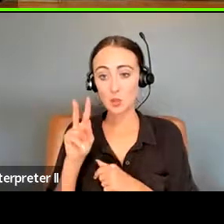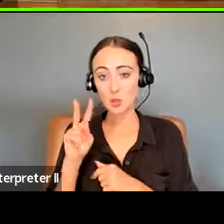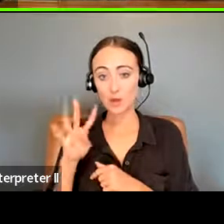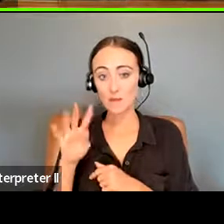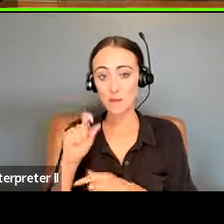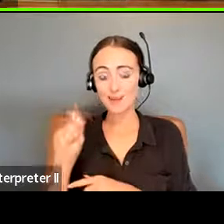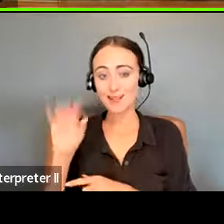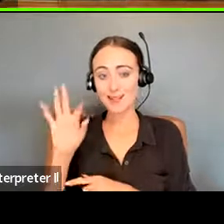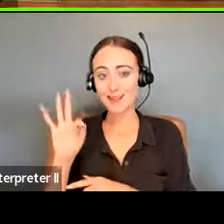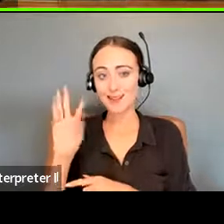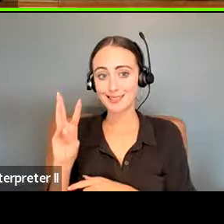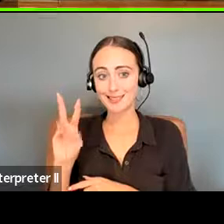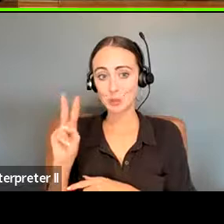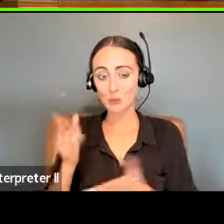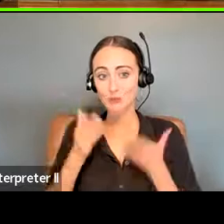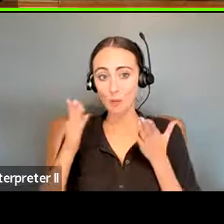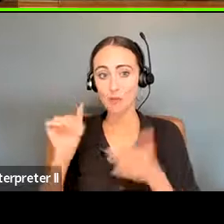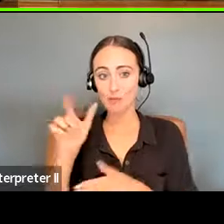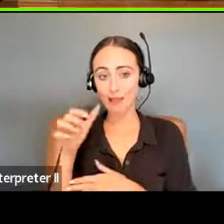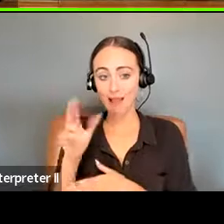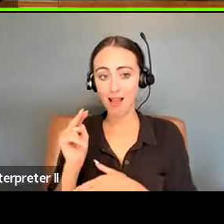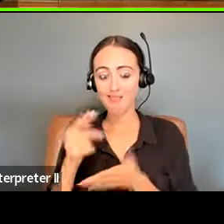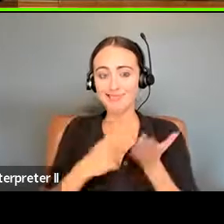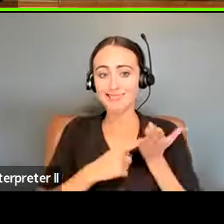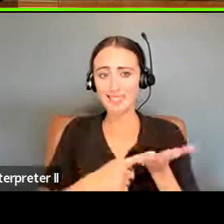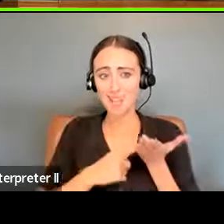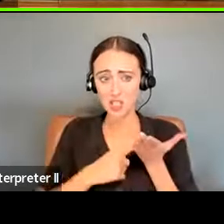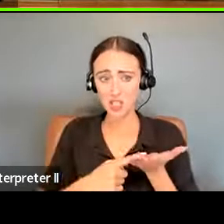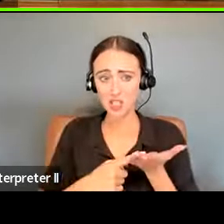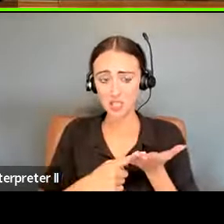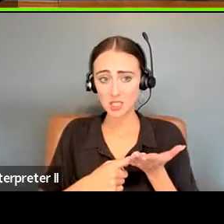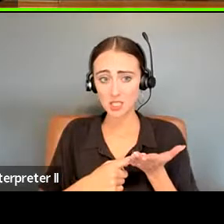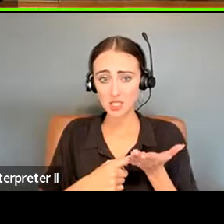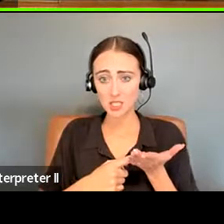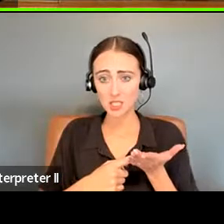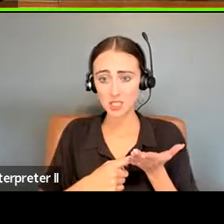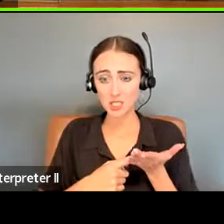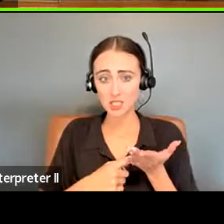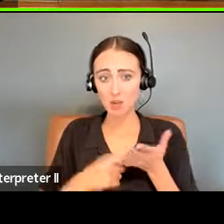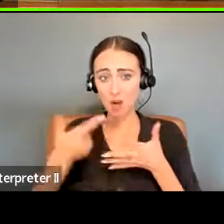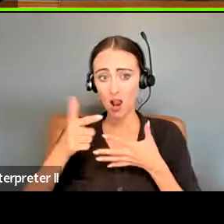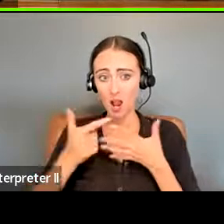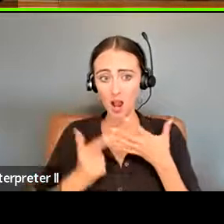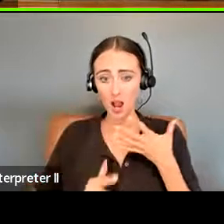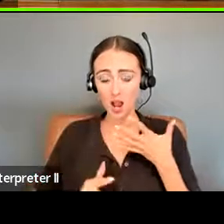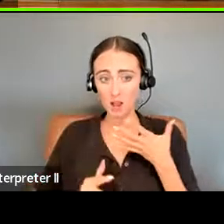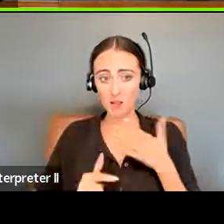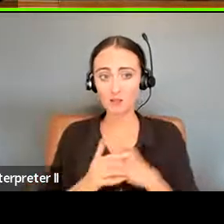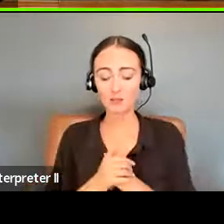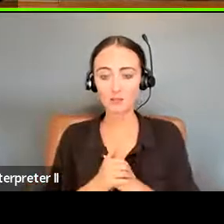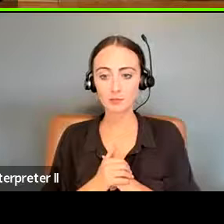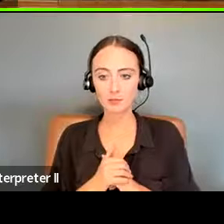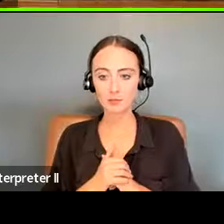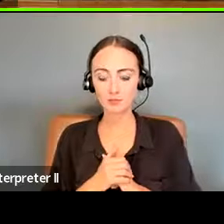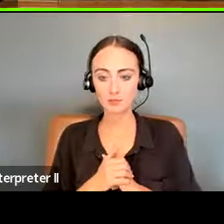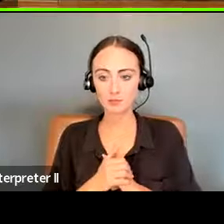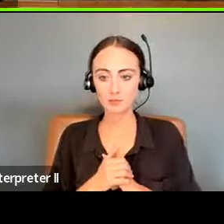This is moved by Councilmember Allen. Discussion. Roll call, Madam Secretary.